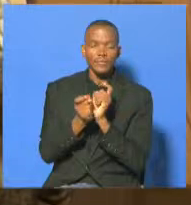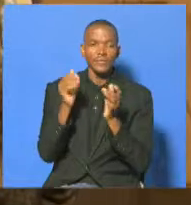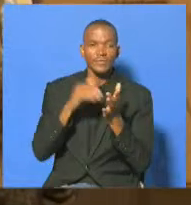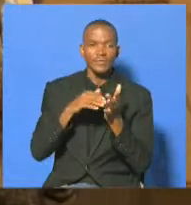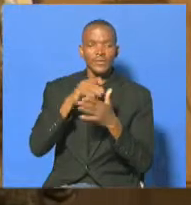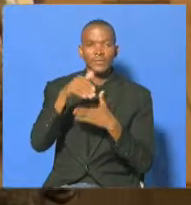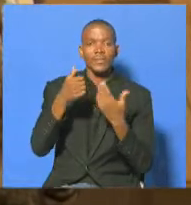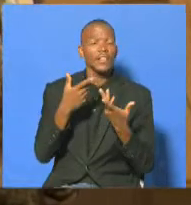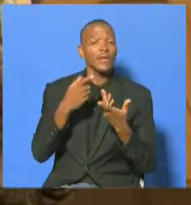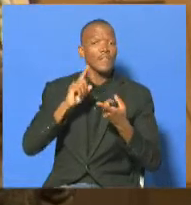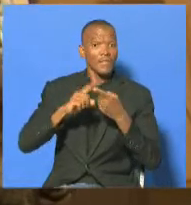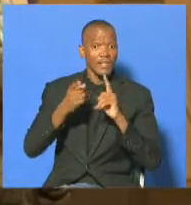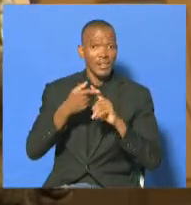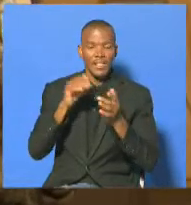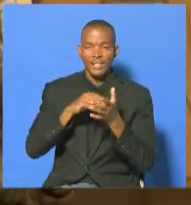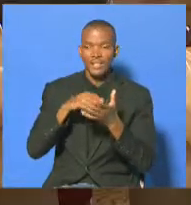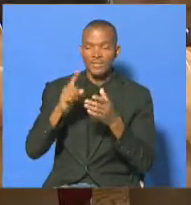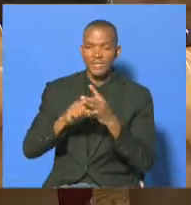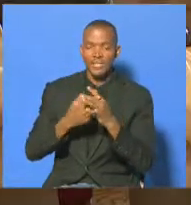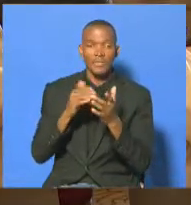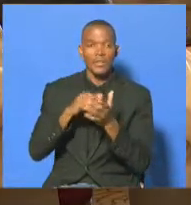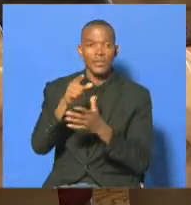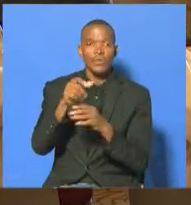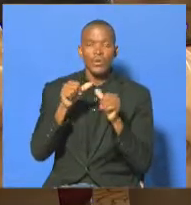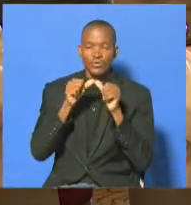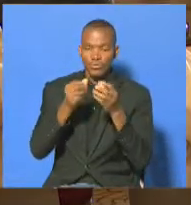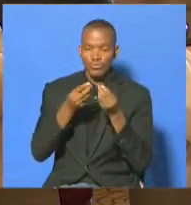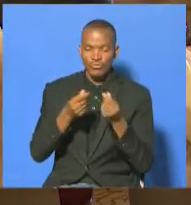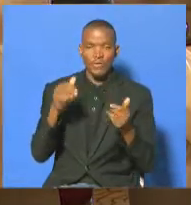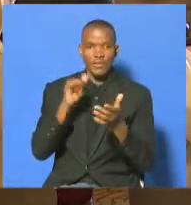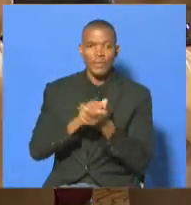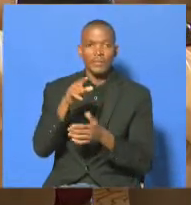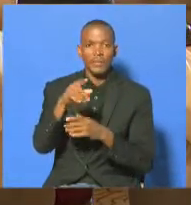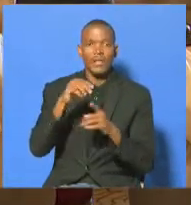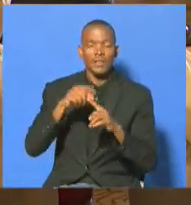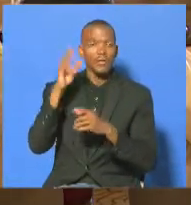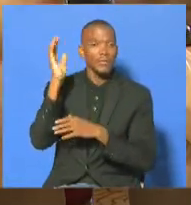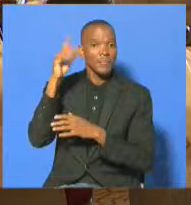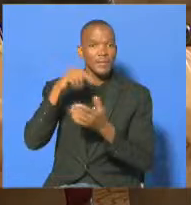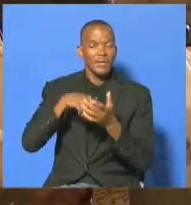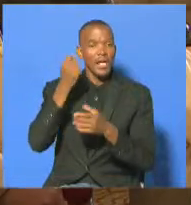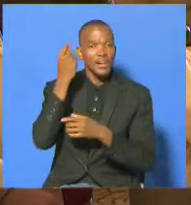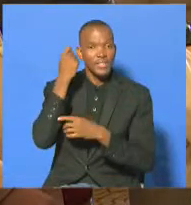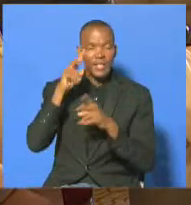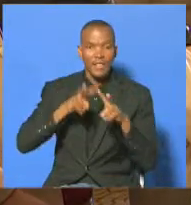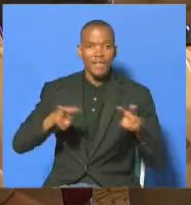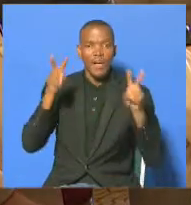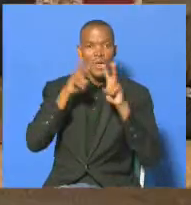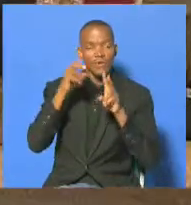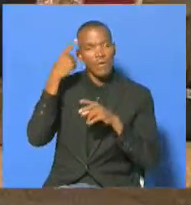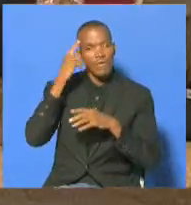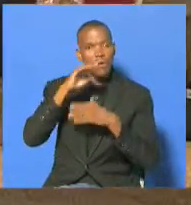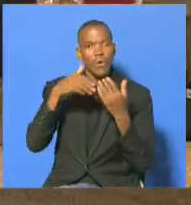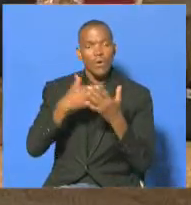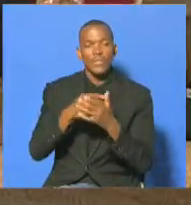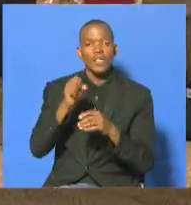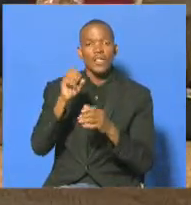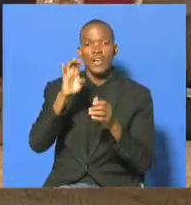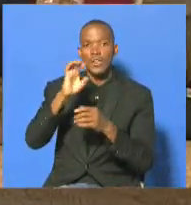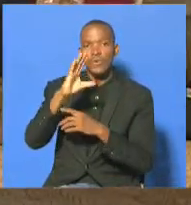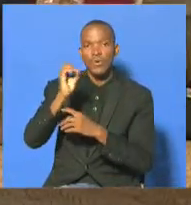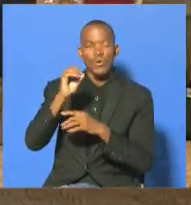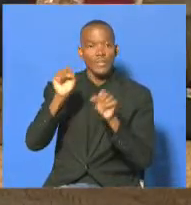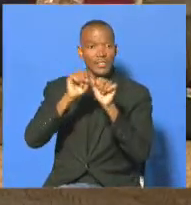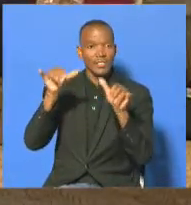firmly and collectively established in order to tackle such, with reference to understanding the value of preserving ecosystems